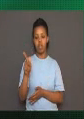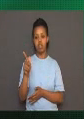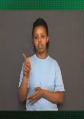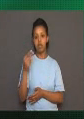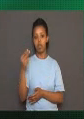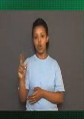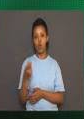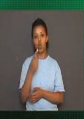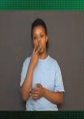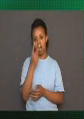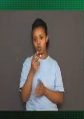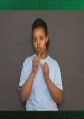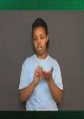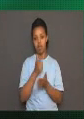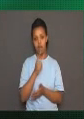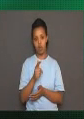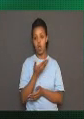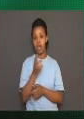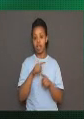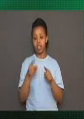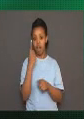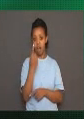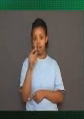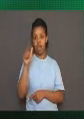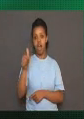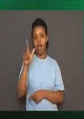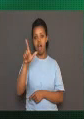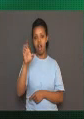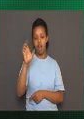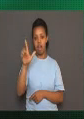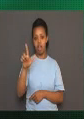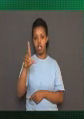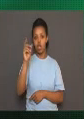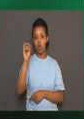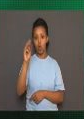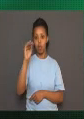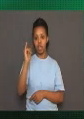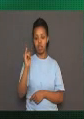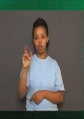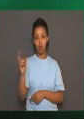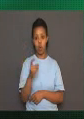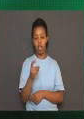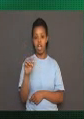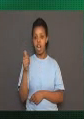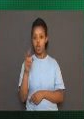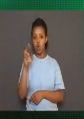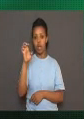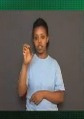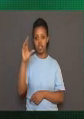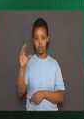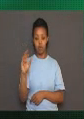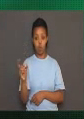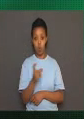white. However, if one allele is dominant while the other is